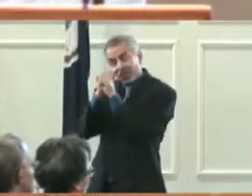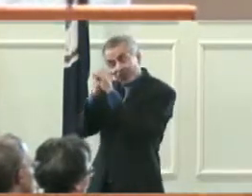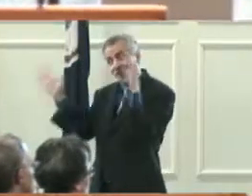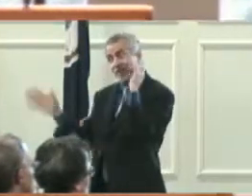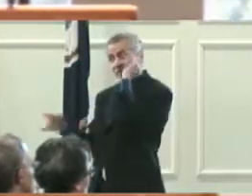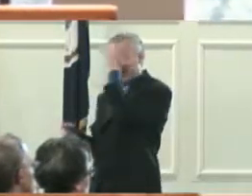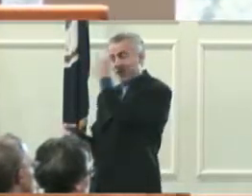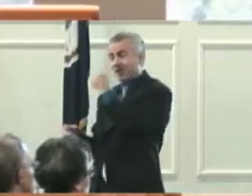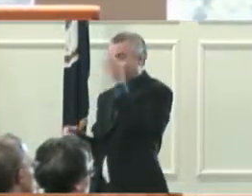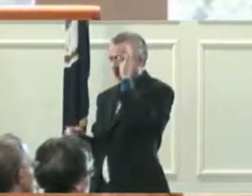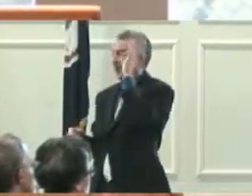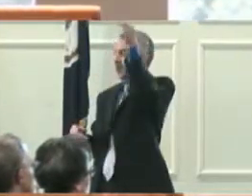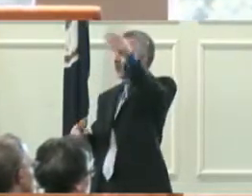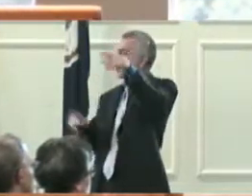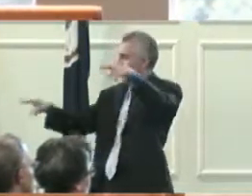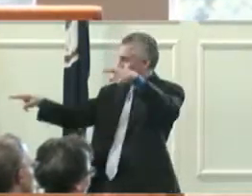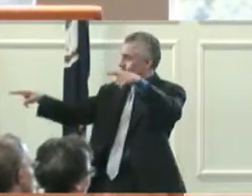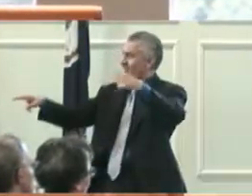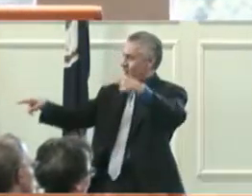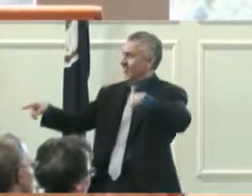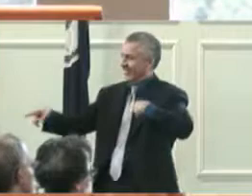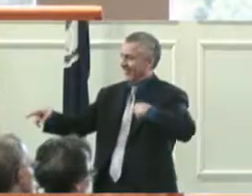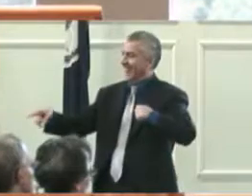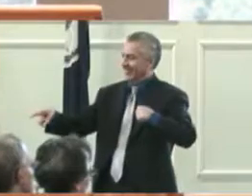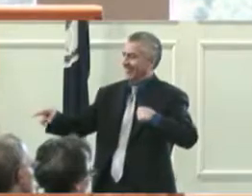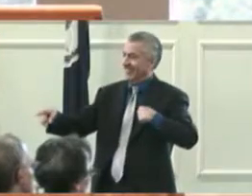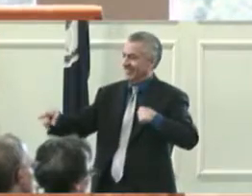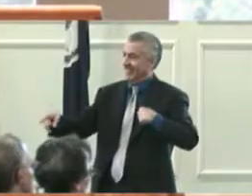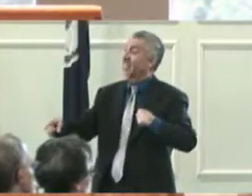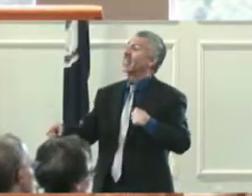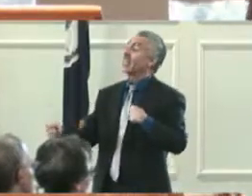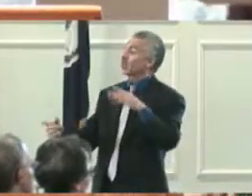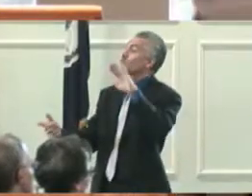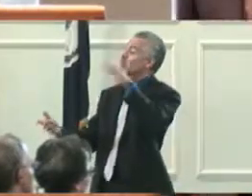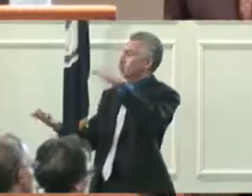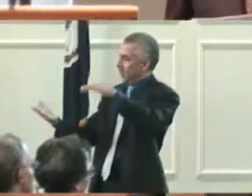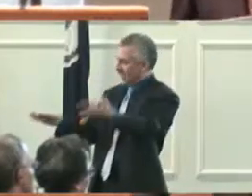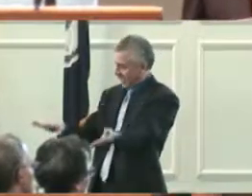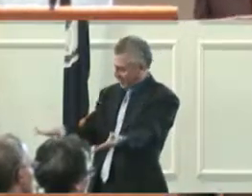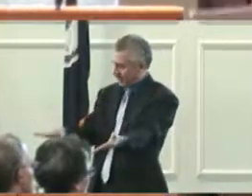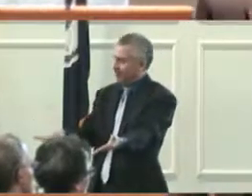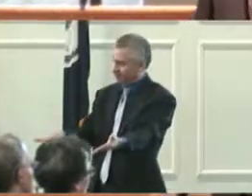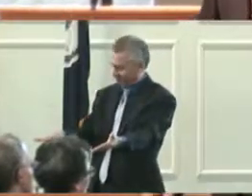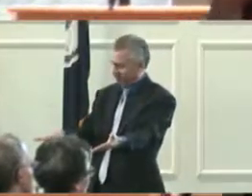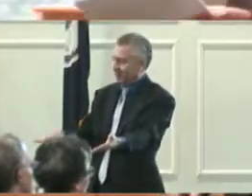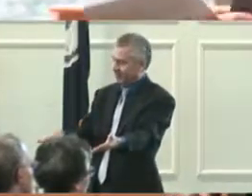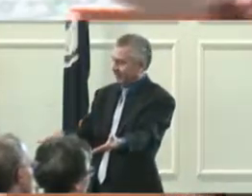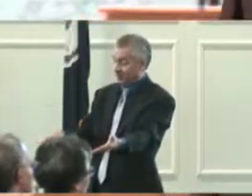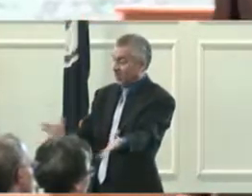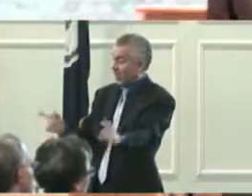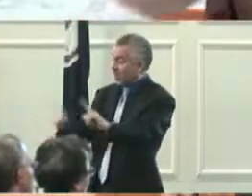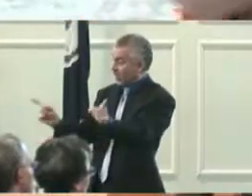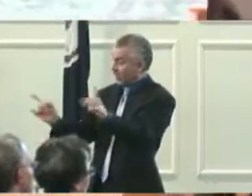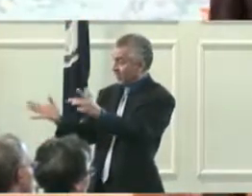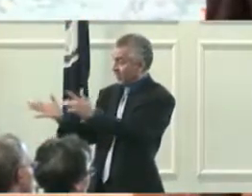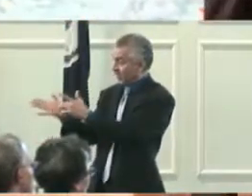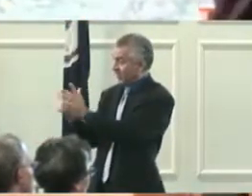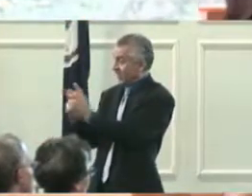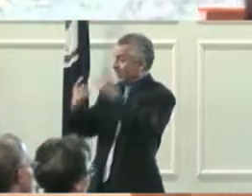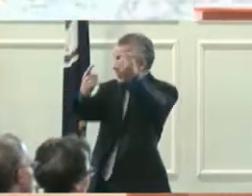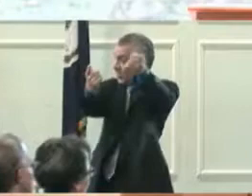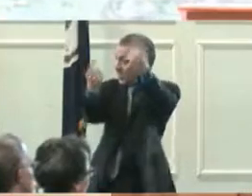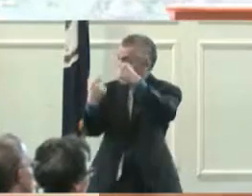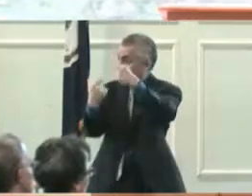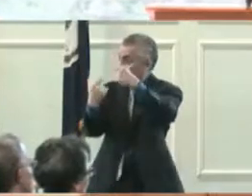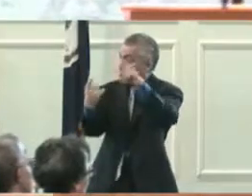God. Yes, you may die. Yes, you may pass away. But Jesus is coming soon. And when